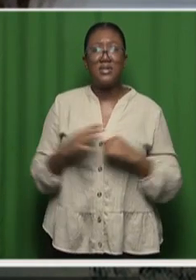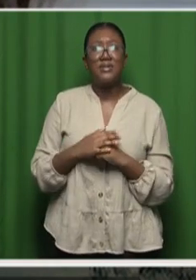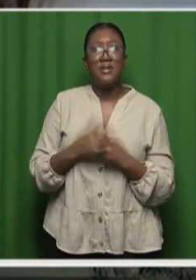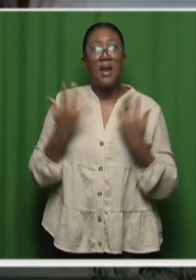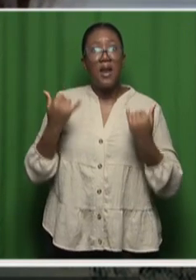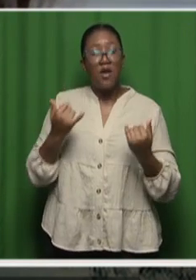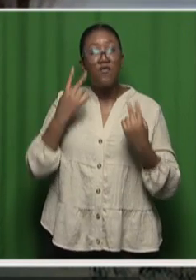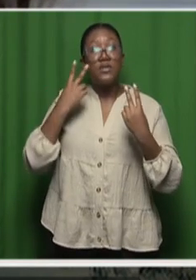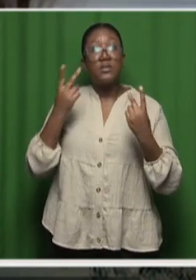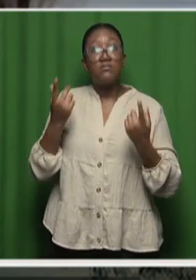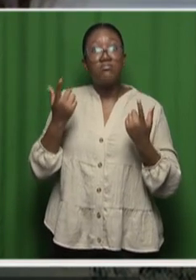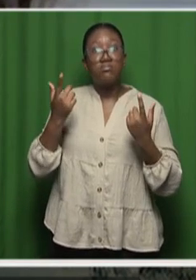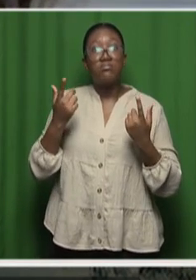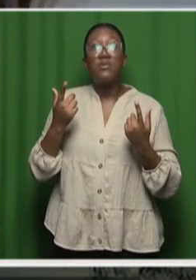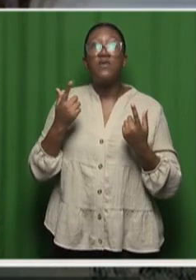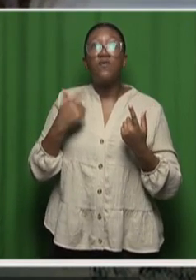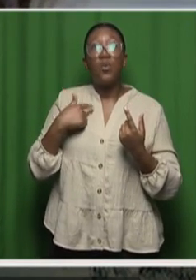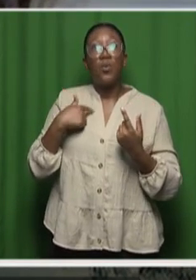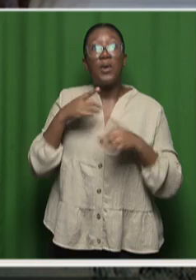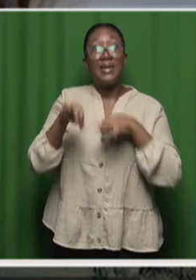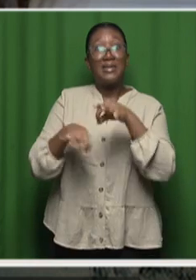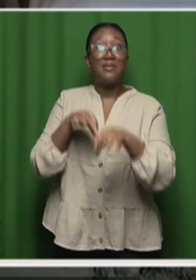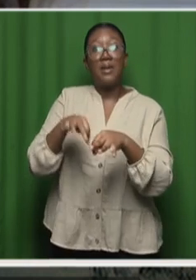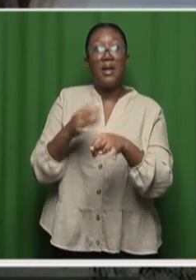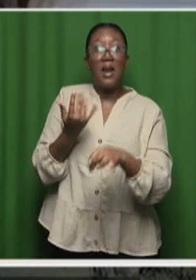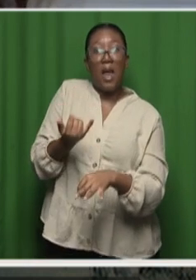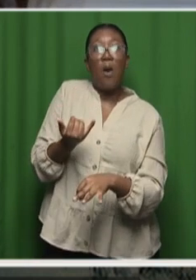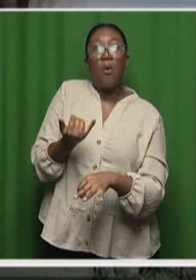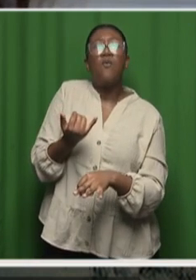at this point of the argument in case right now.